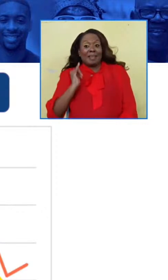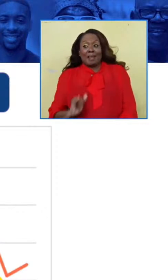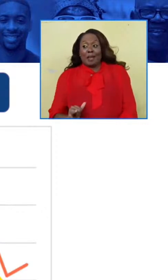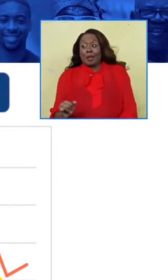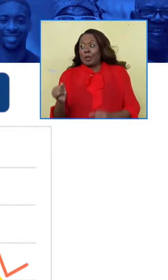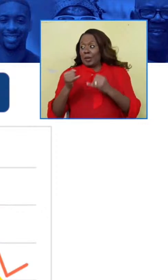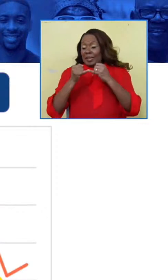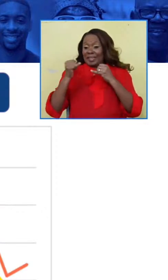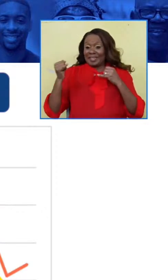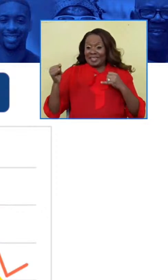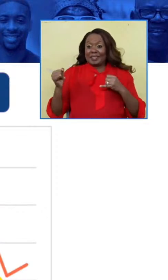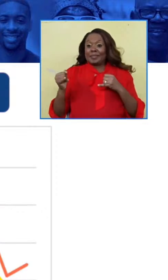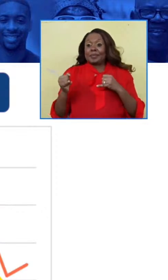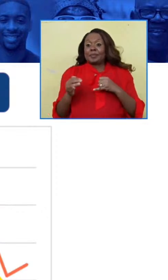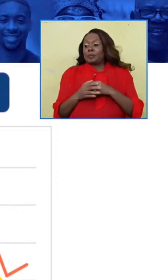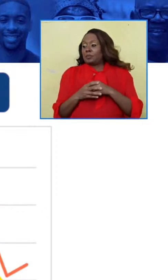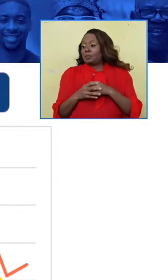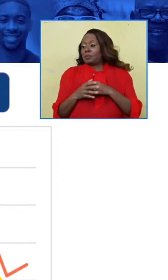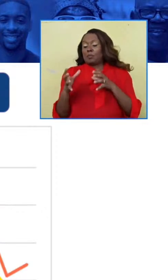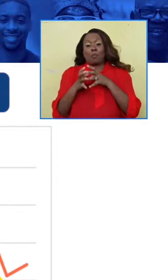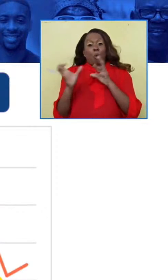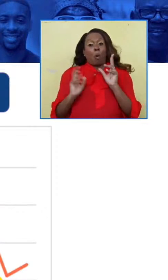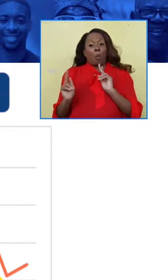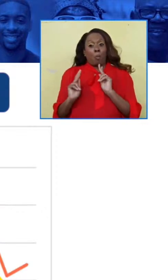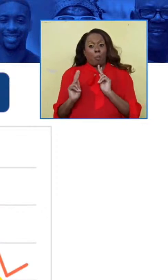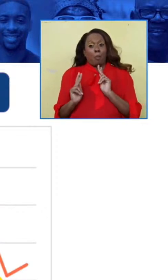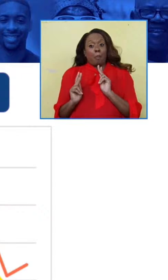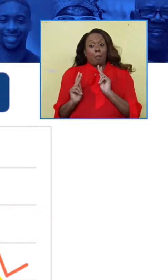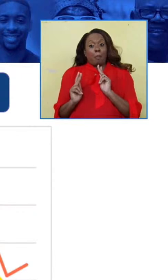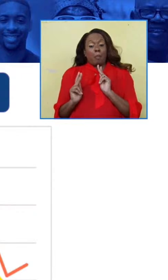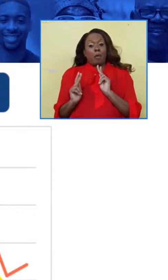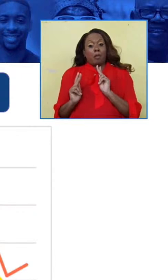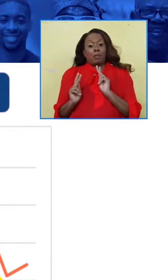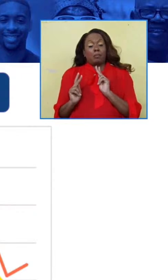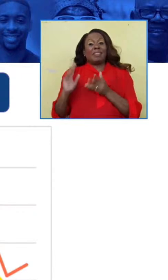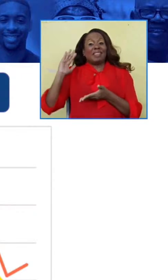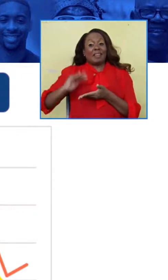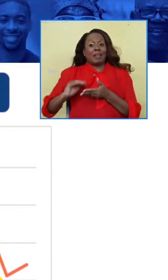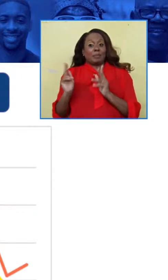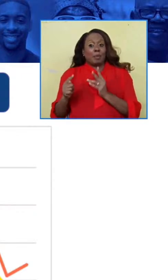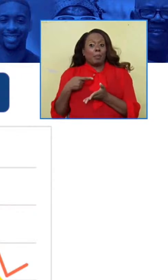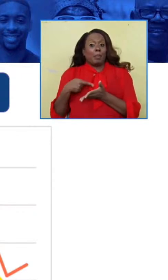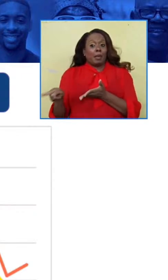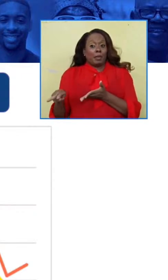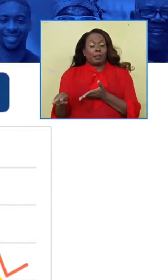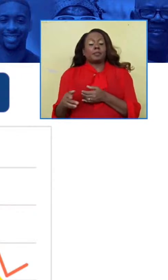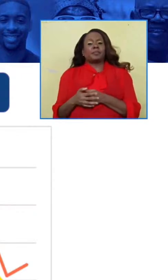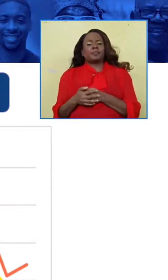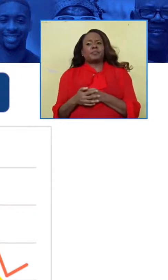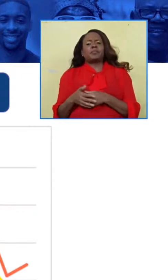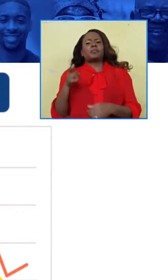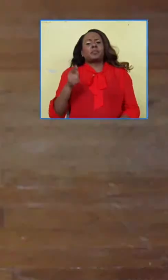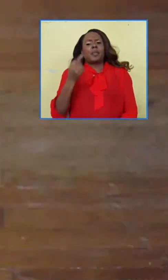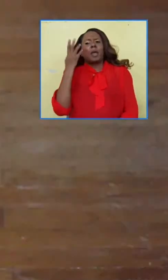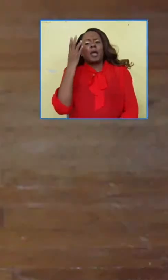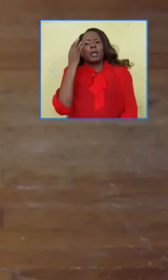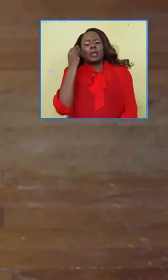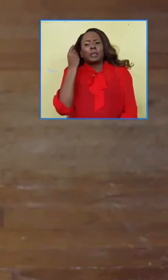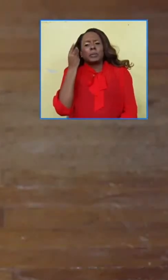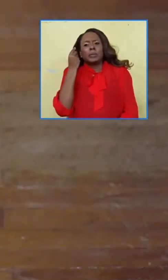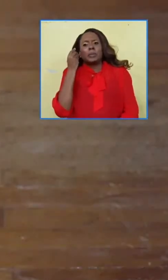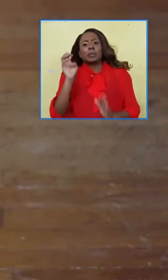number of contributors down from almost 130 to under 105. So if you think about